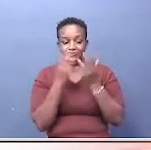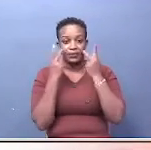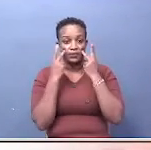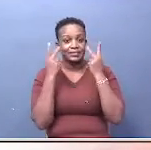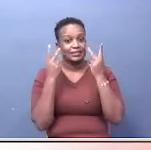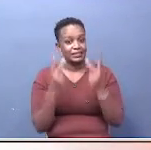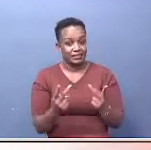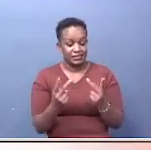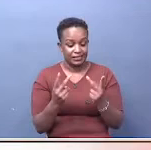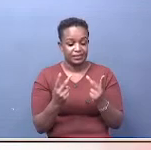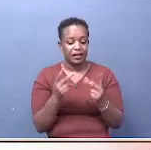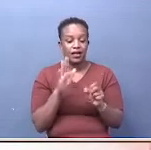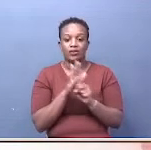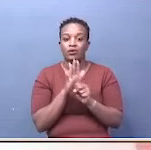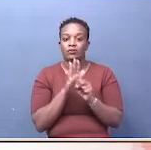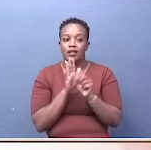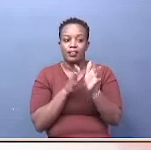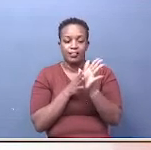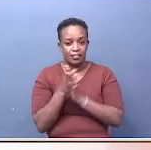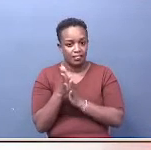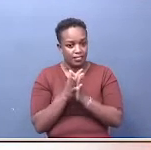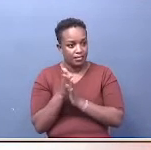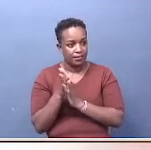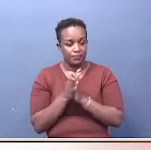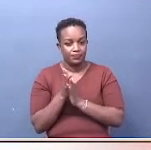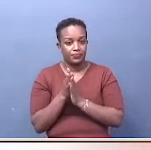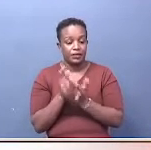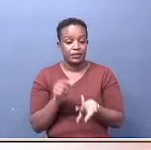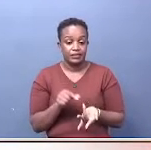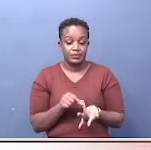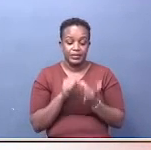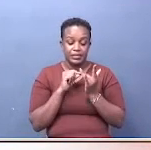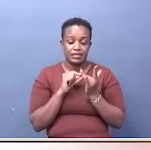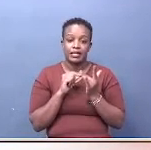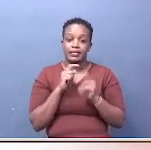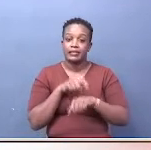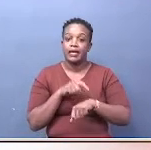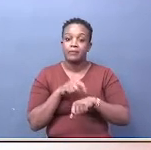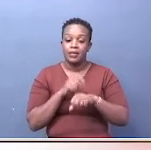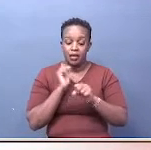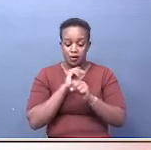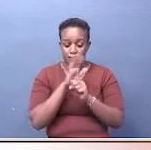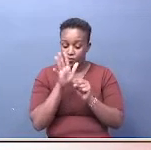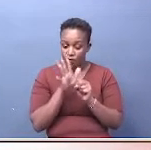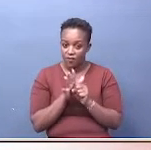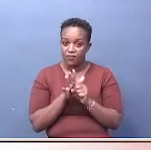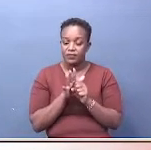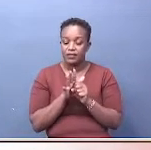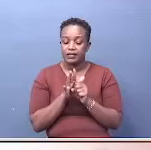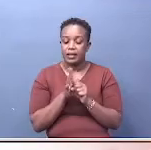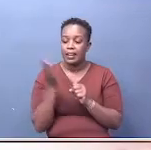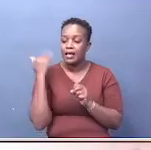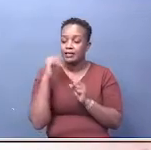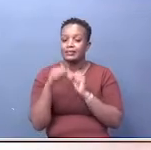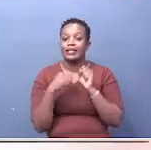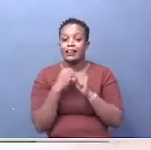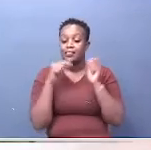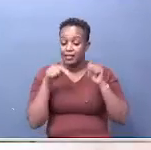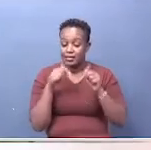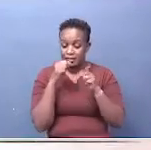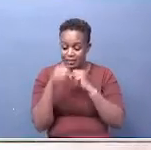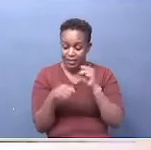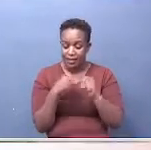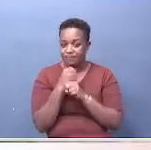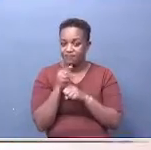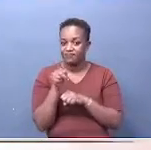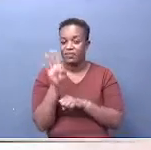surge of demand, especially after the COVID period last year and this year, and this trend is